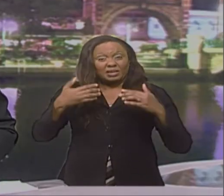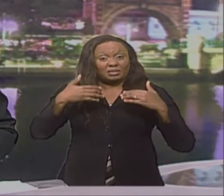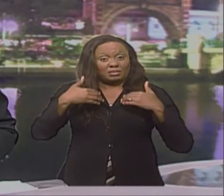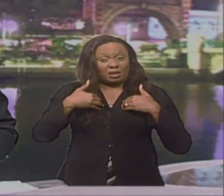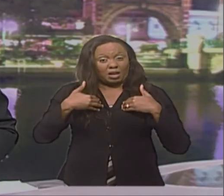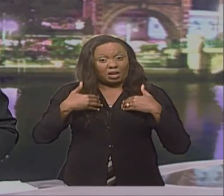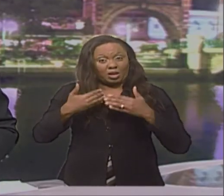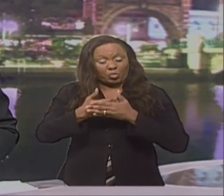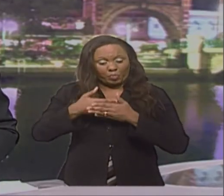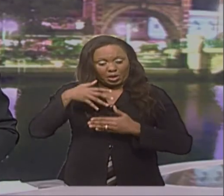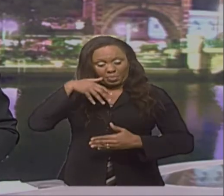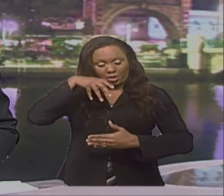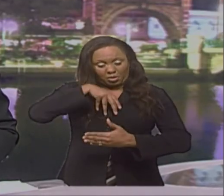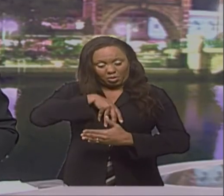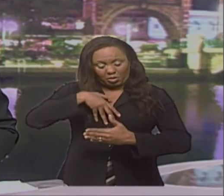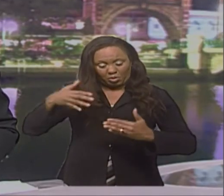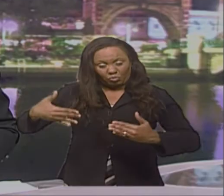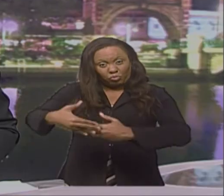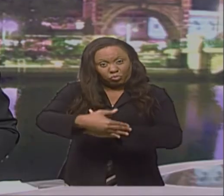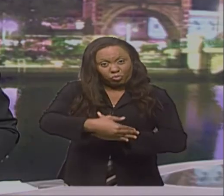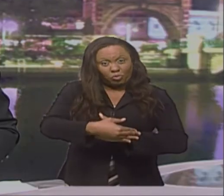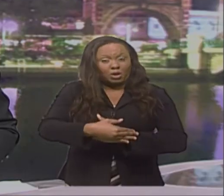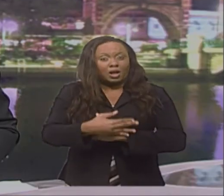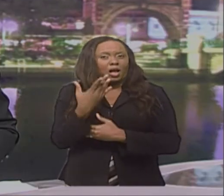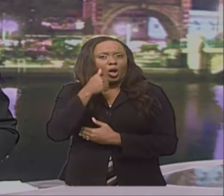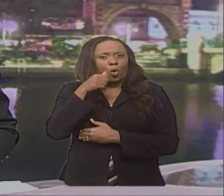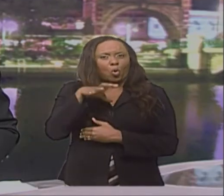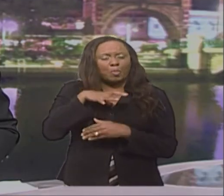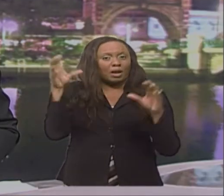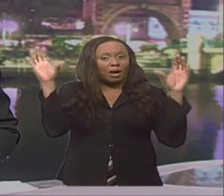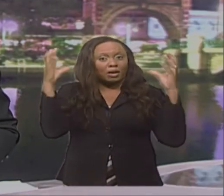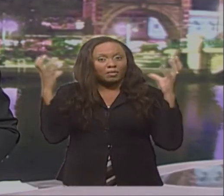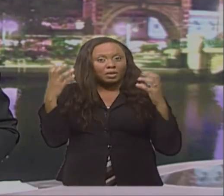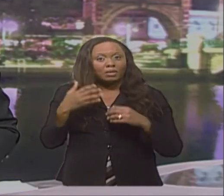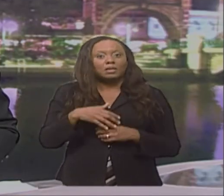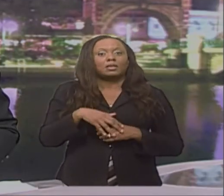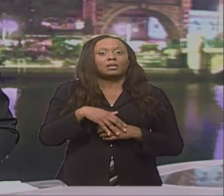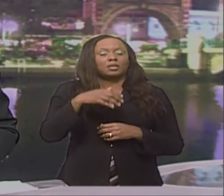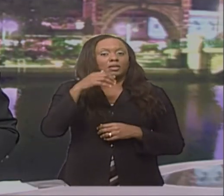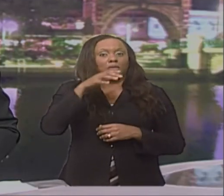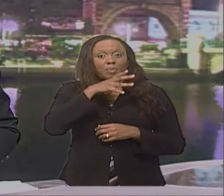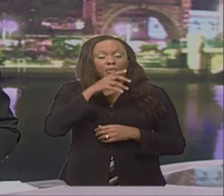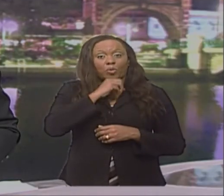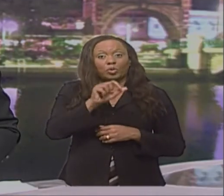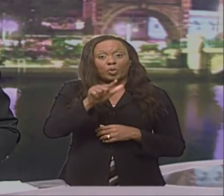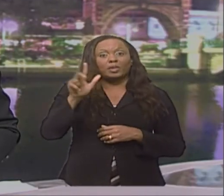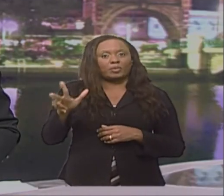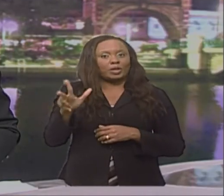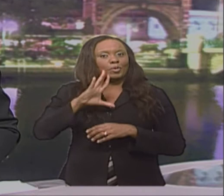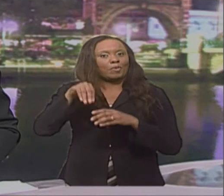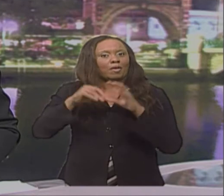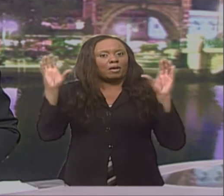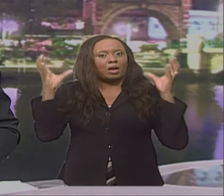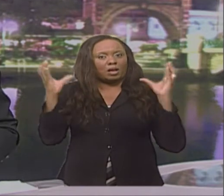behind a music truck with a toddler in a sling. The child's 23-year-old mother was also playing mass in the band. She contacted a